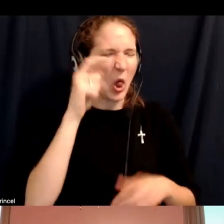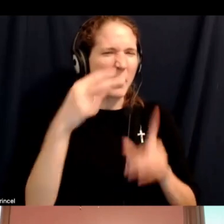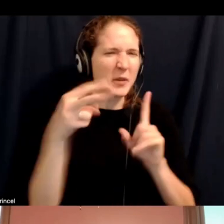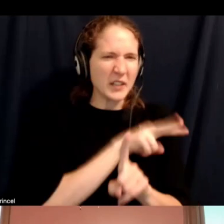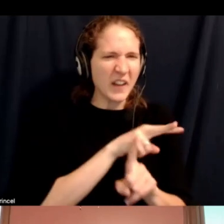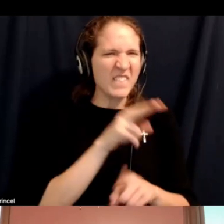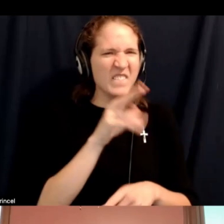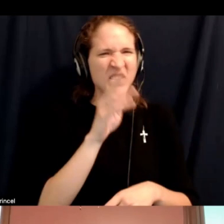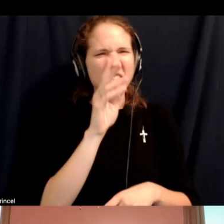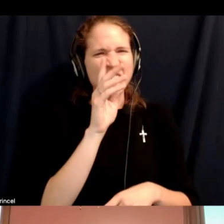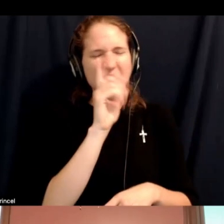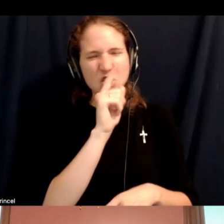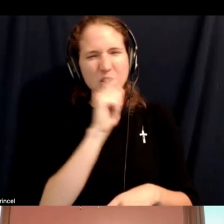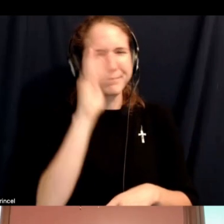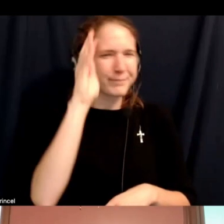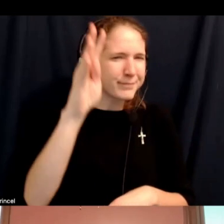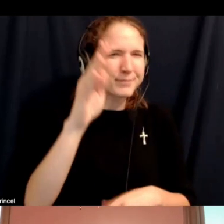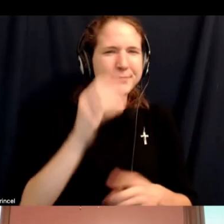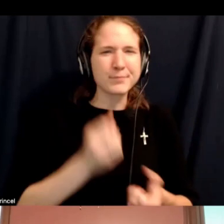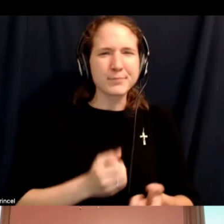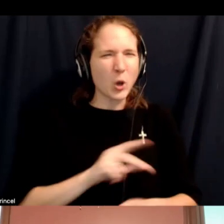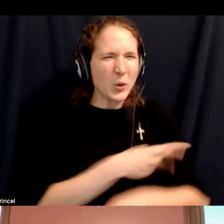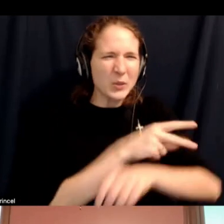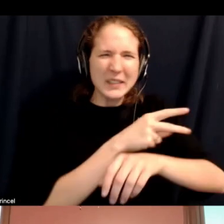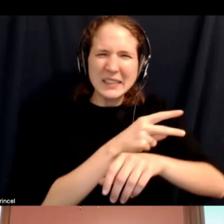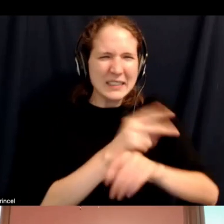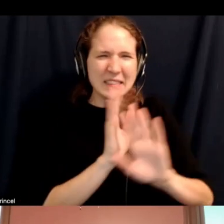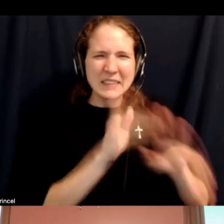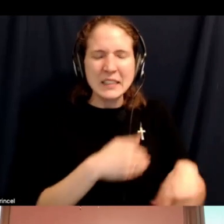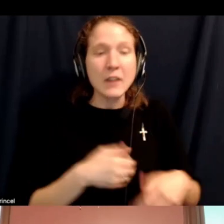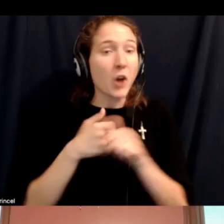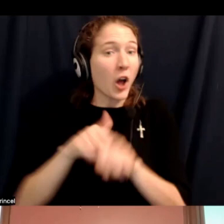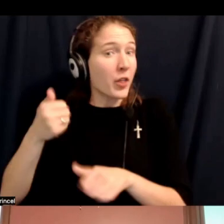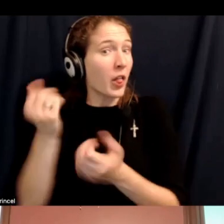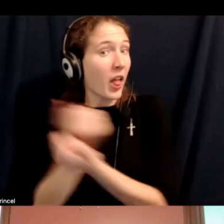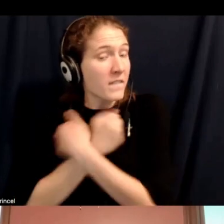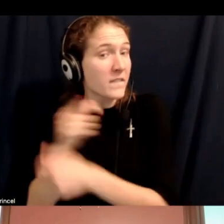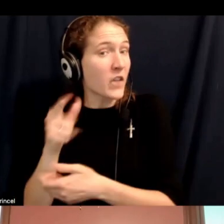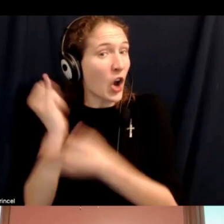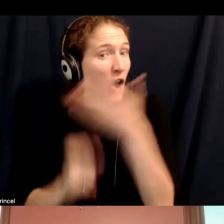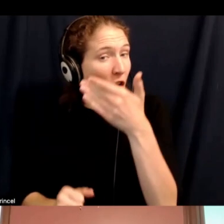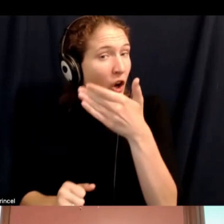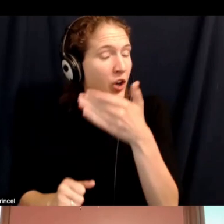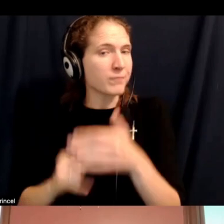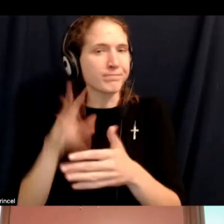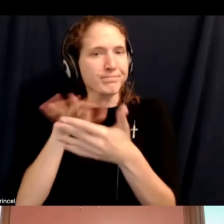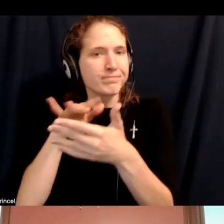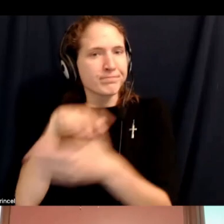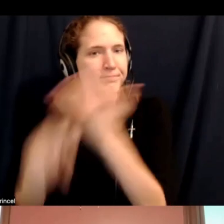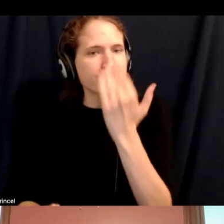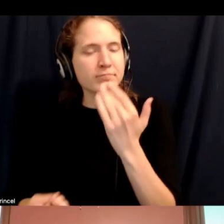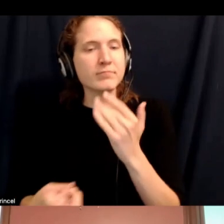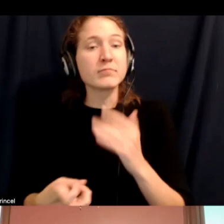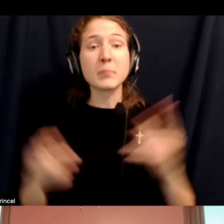very alien to me. So I followed my other love and I majored in art. And I went to Paris for a